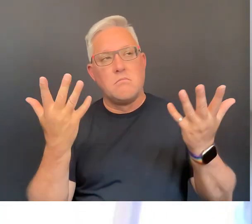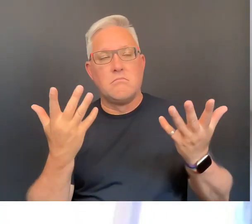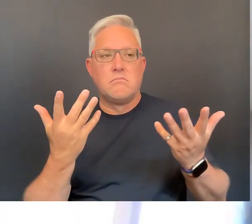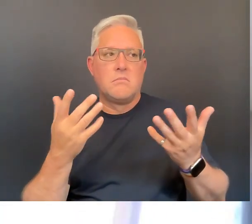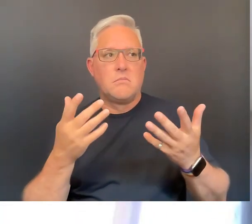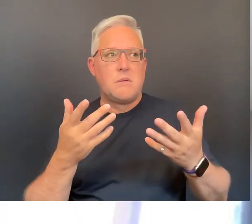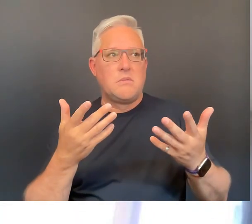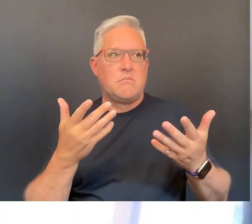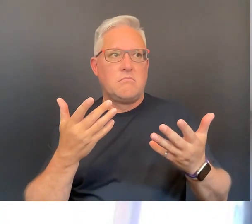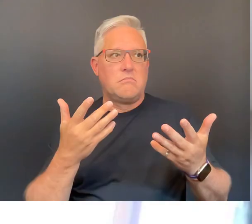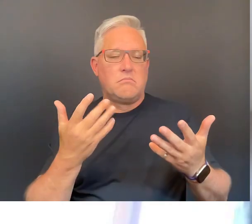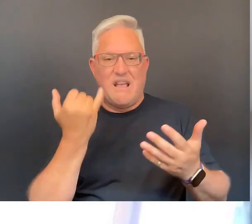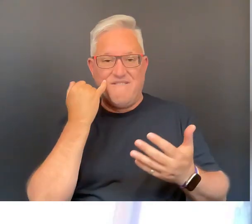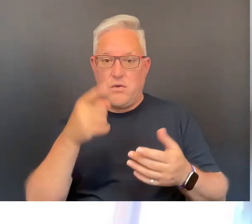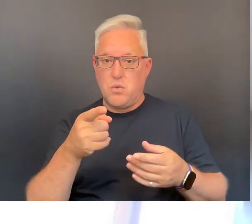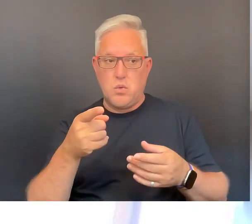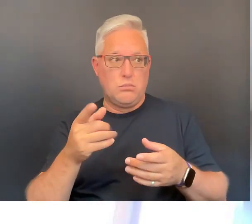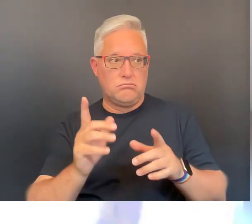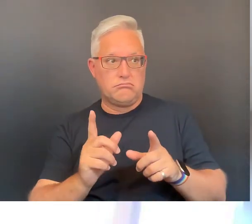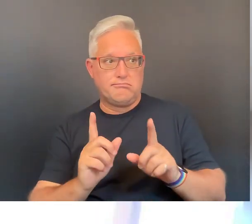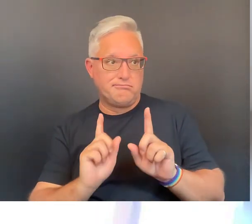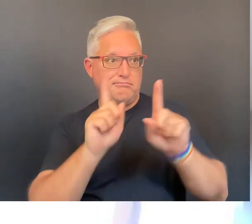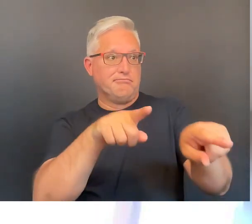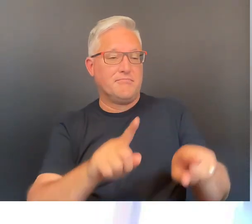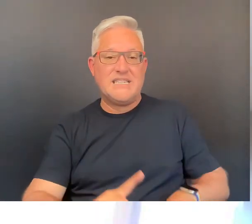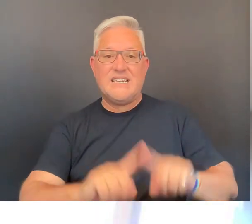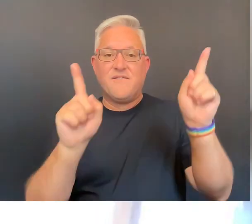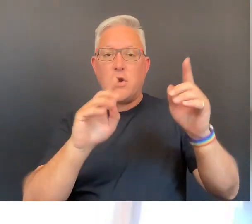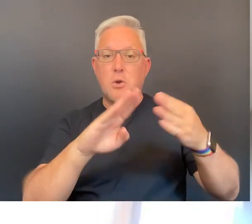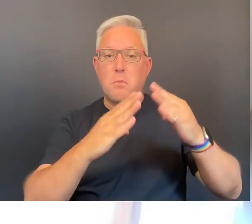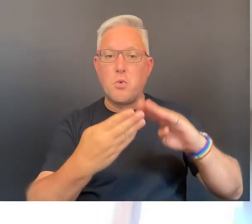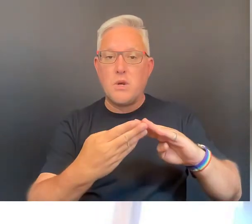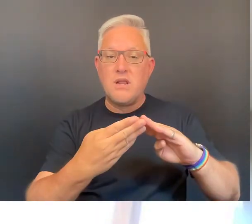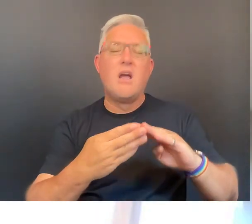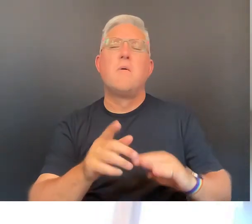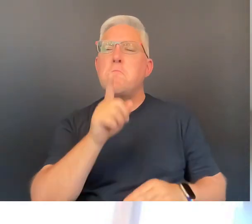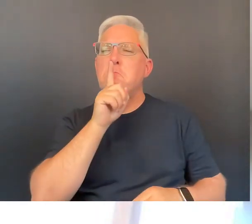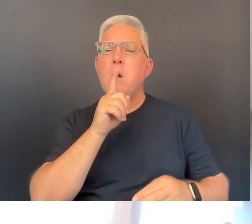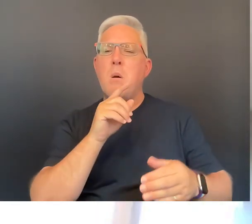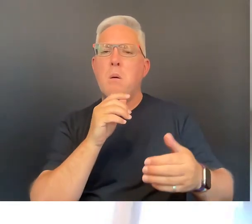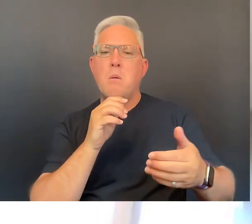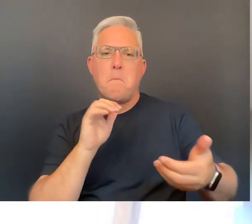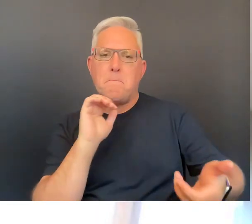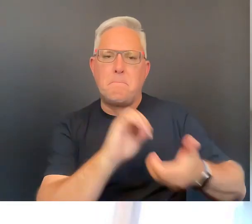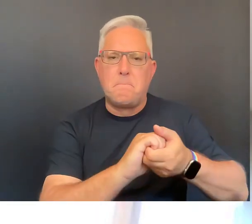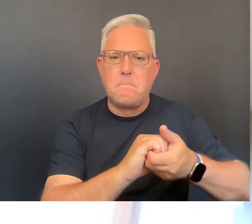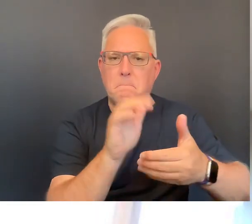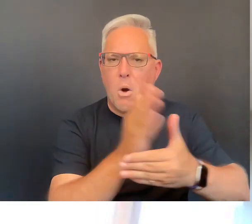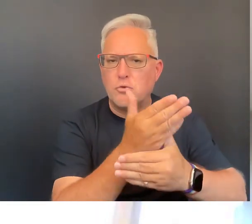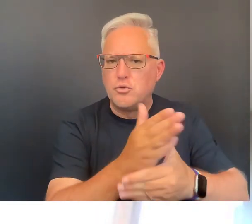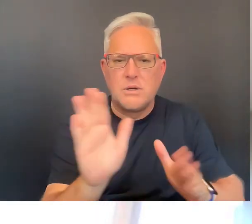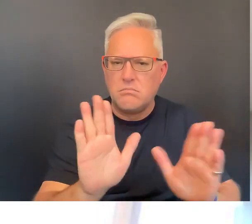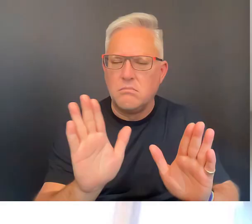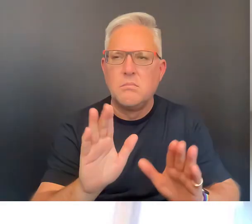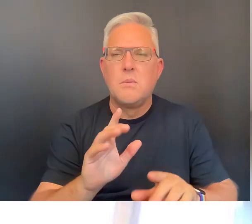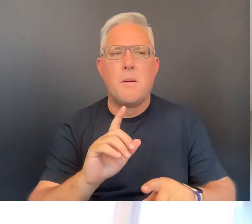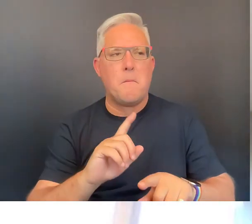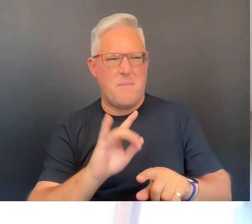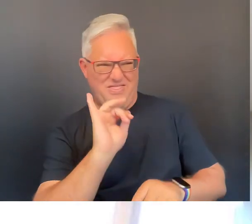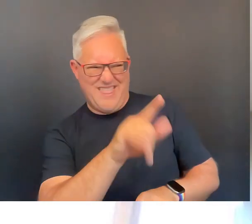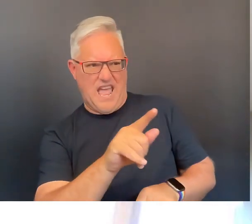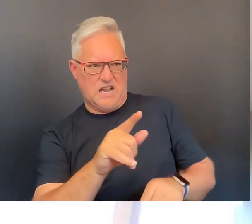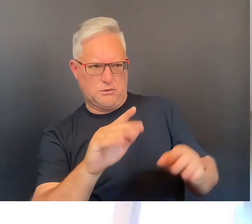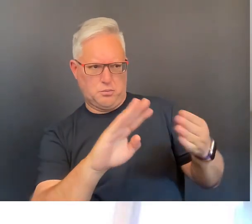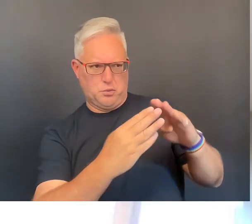community that's different, that's not like a regular partnership, or it's different than you, different Mm-hmm.